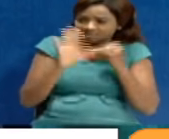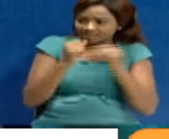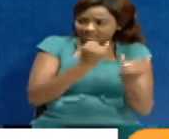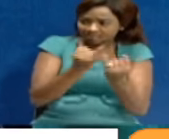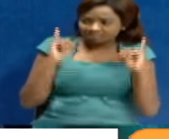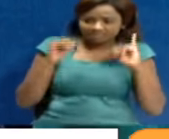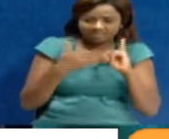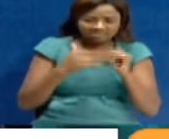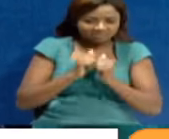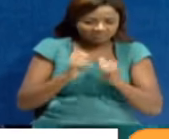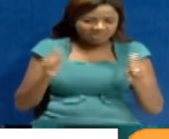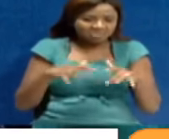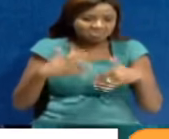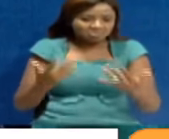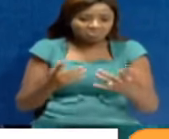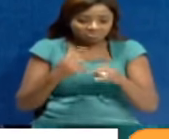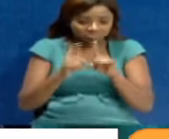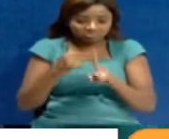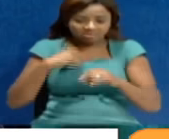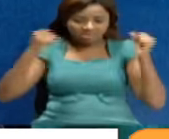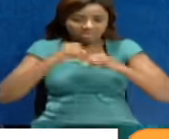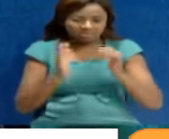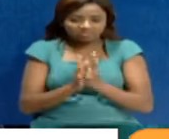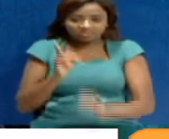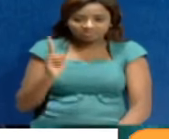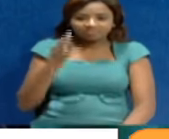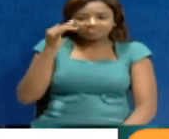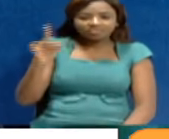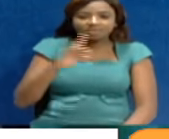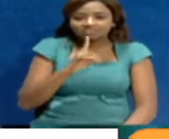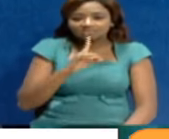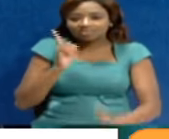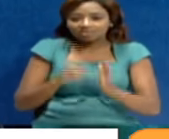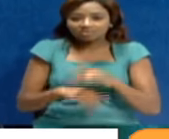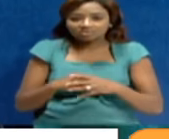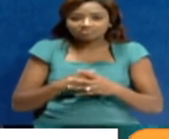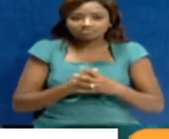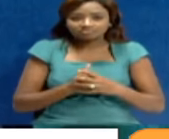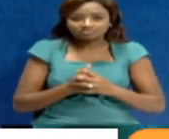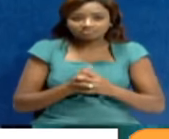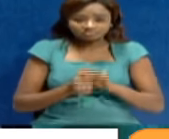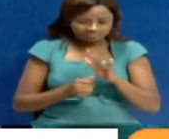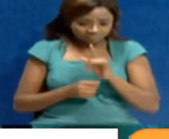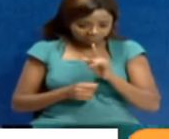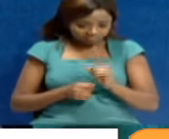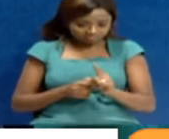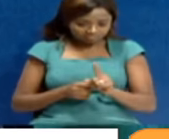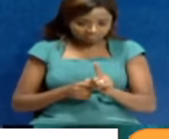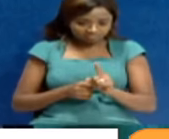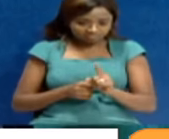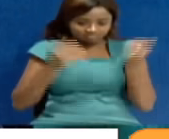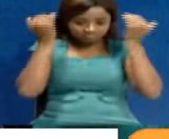on that point, I tend to agree with Honorable Tuju, because he said, and he noted correctly, that in that regard,